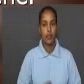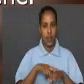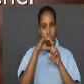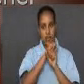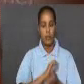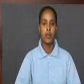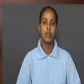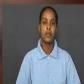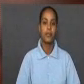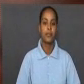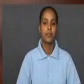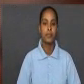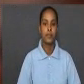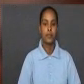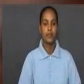Time's up.